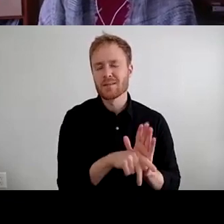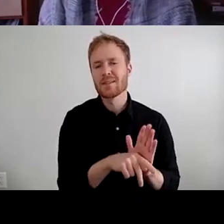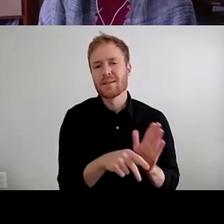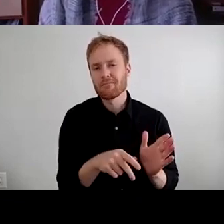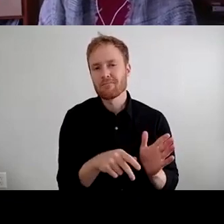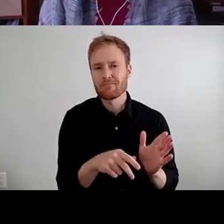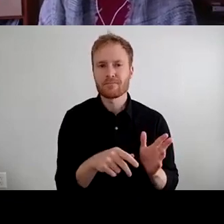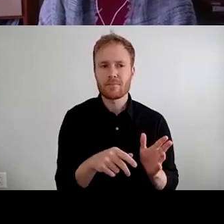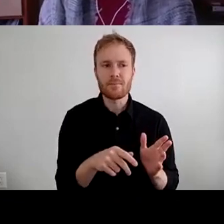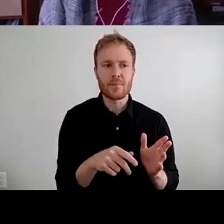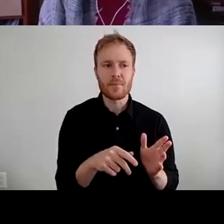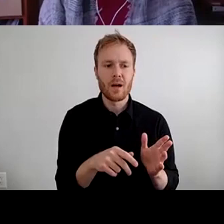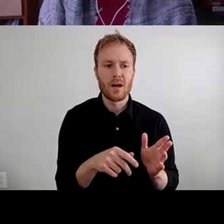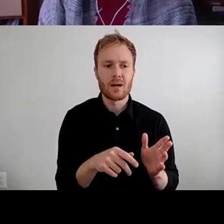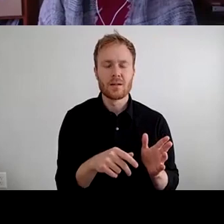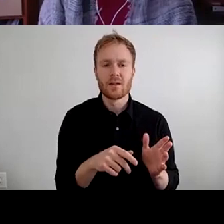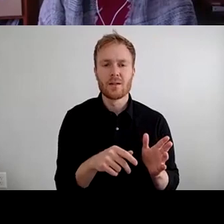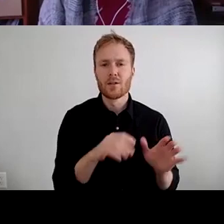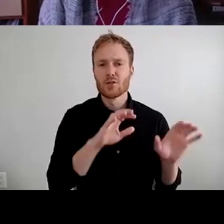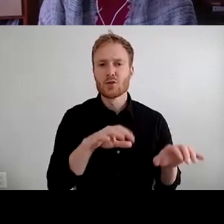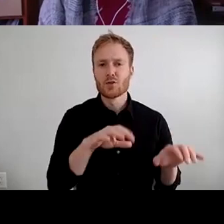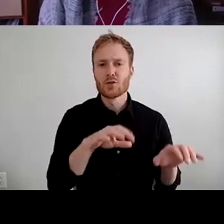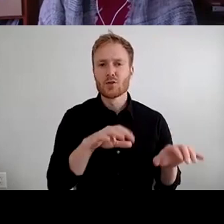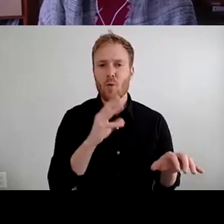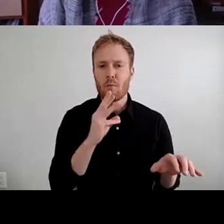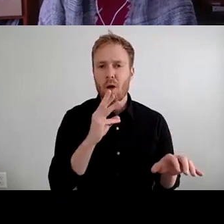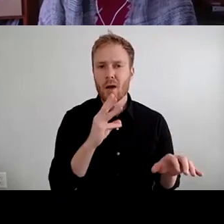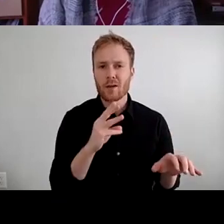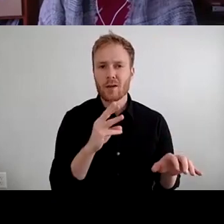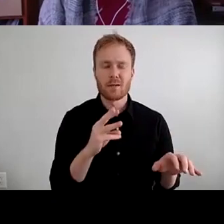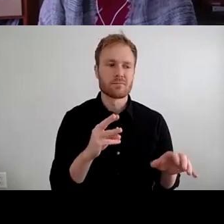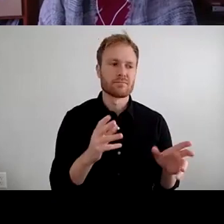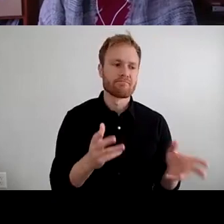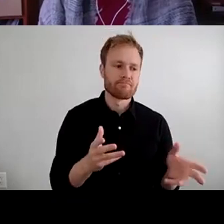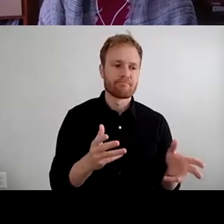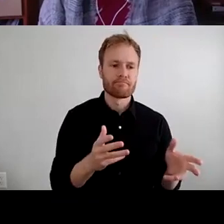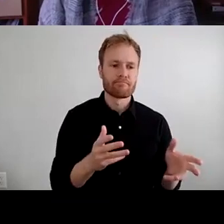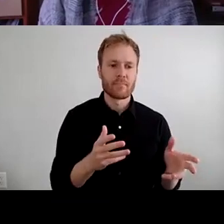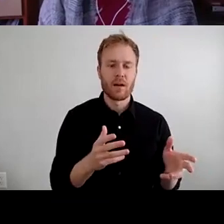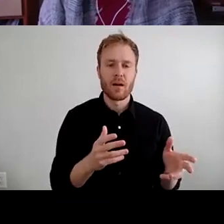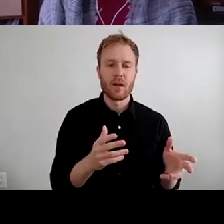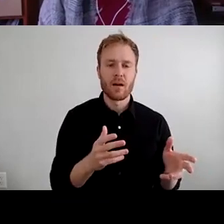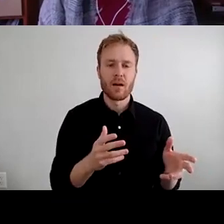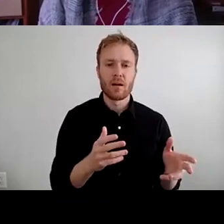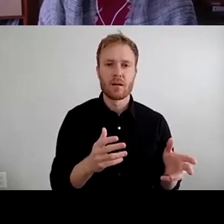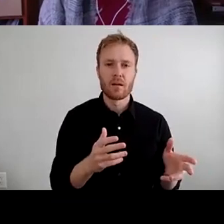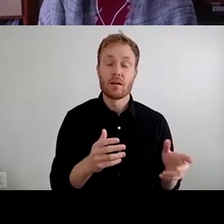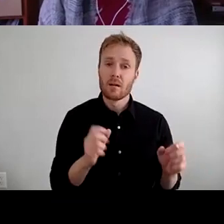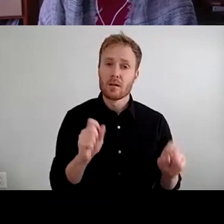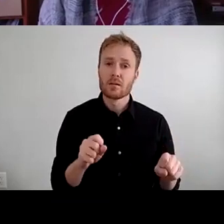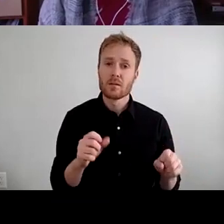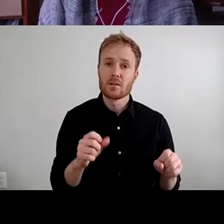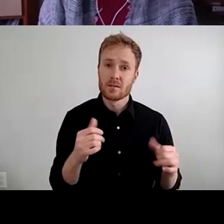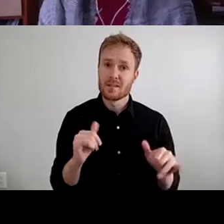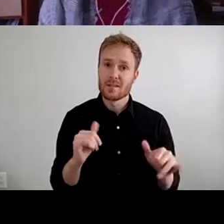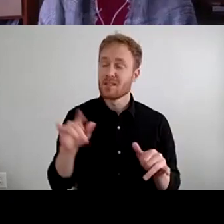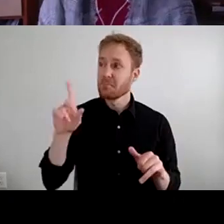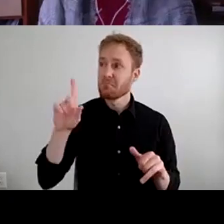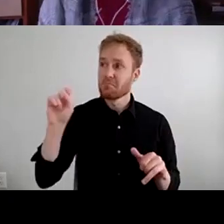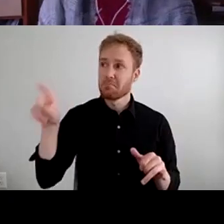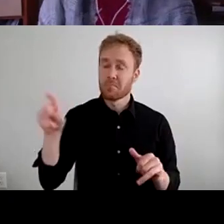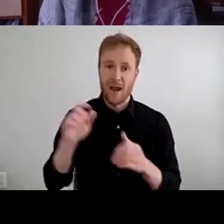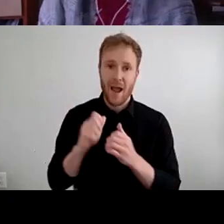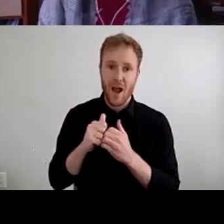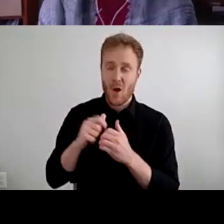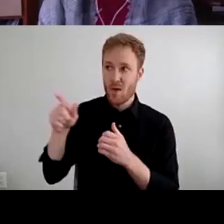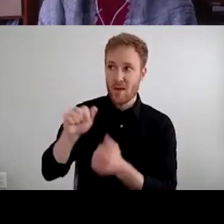stormwater from going into our system so that it doesn't overtax our sewer system, right? We could still ask those same questions about how is Glasgow dealing